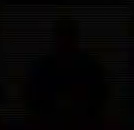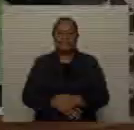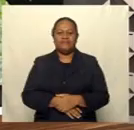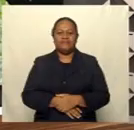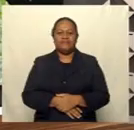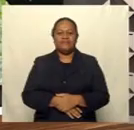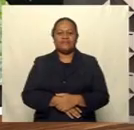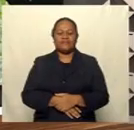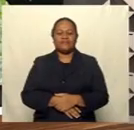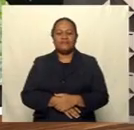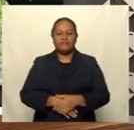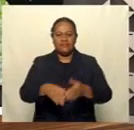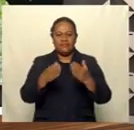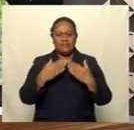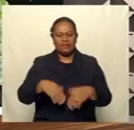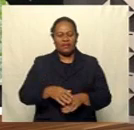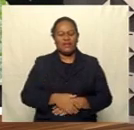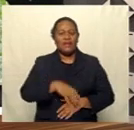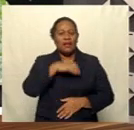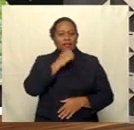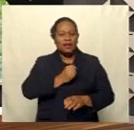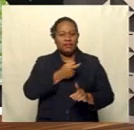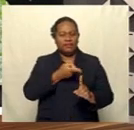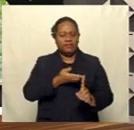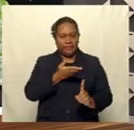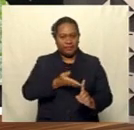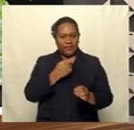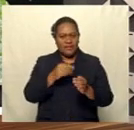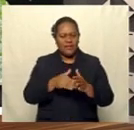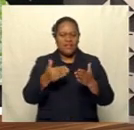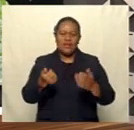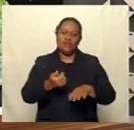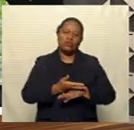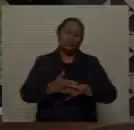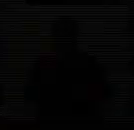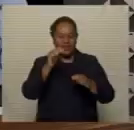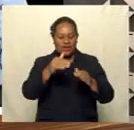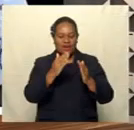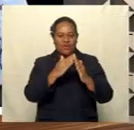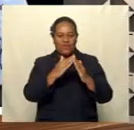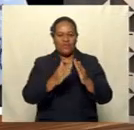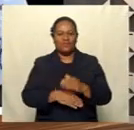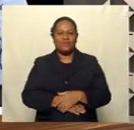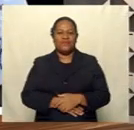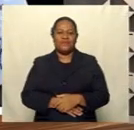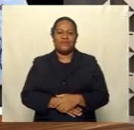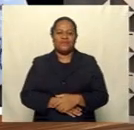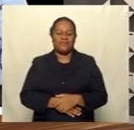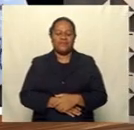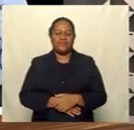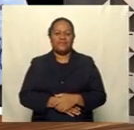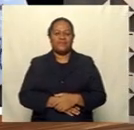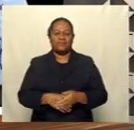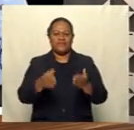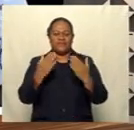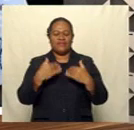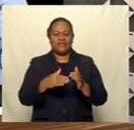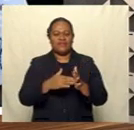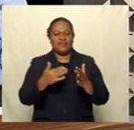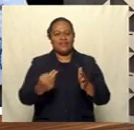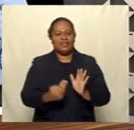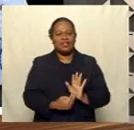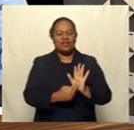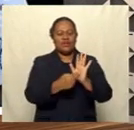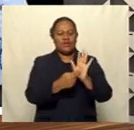campaign. Fijian scrum half Nicola Matawalu is set to join a new club next season. After his debut for the North